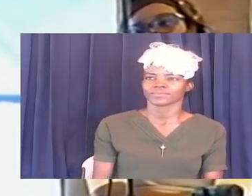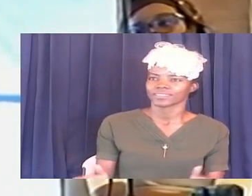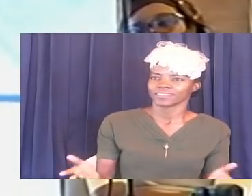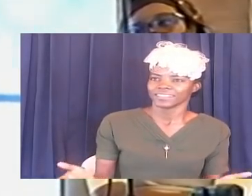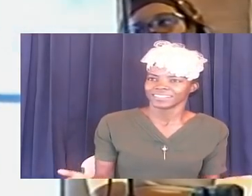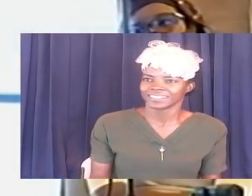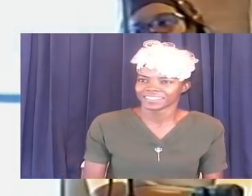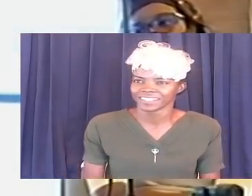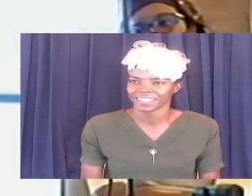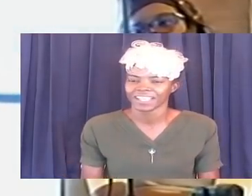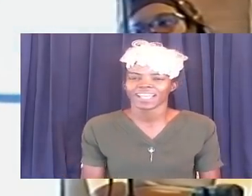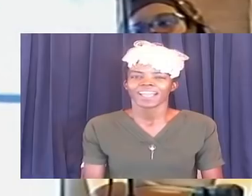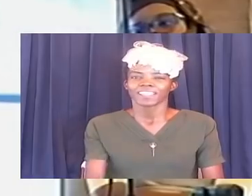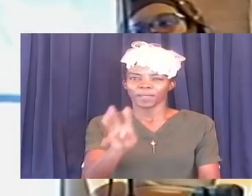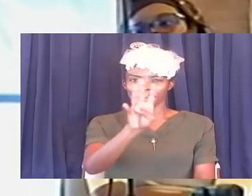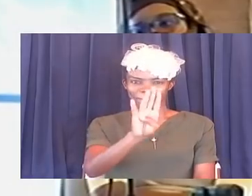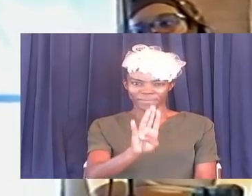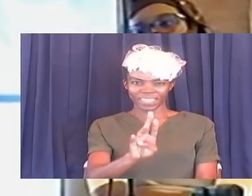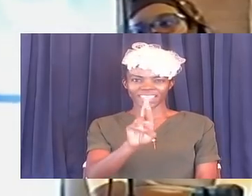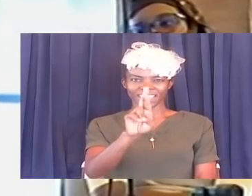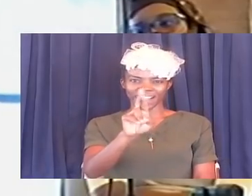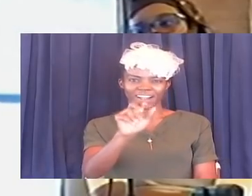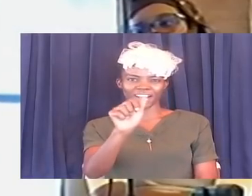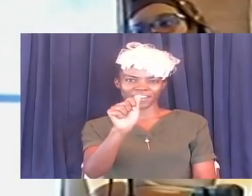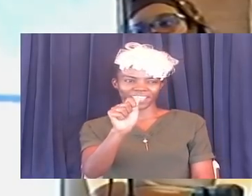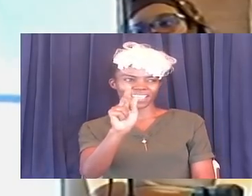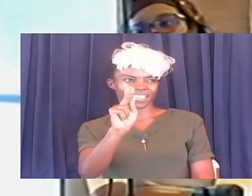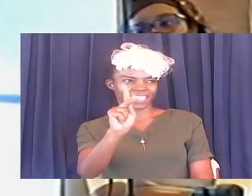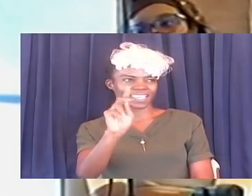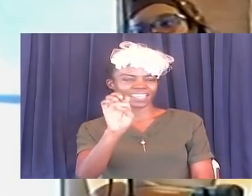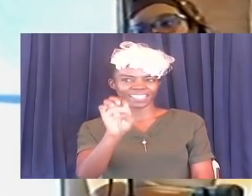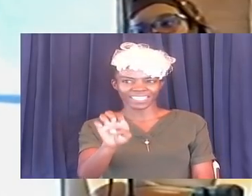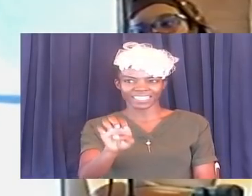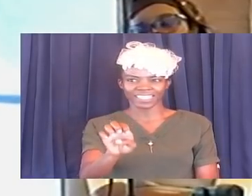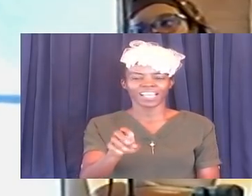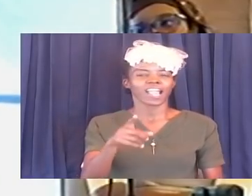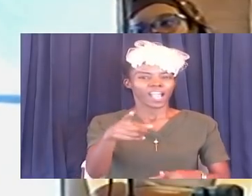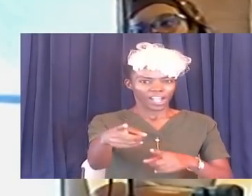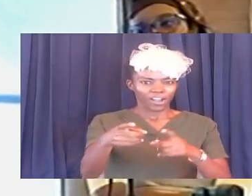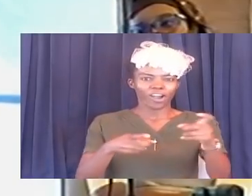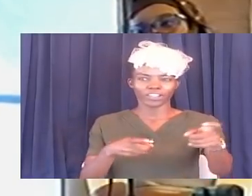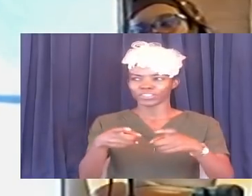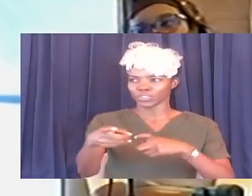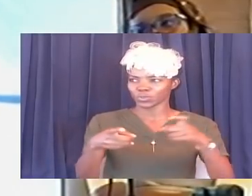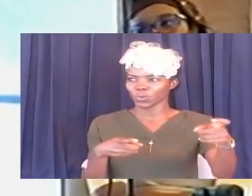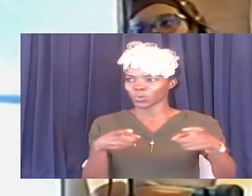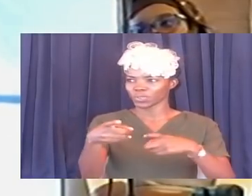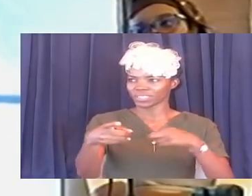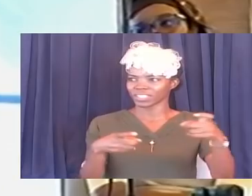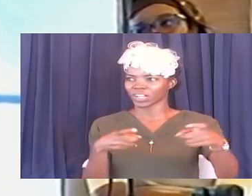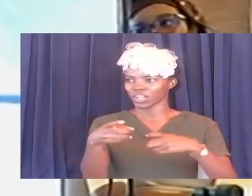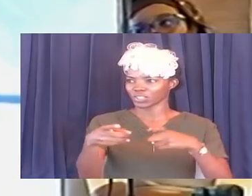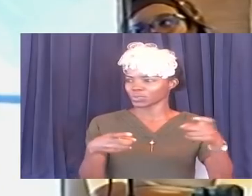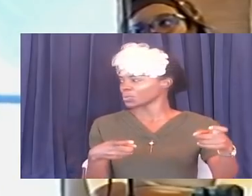the device controls slave cylinders located at the other end of the hydraulic